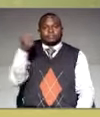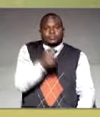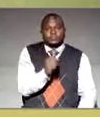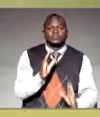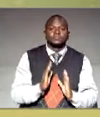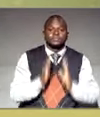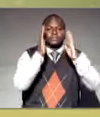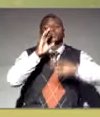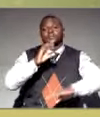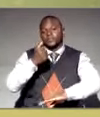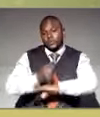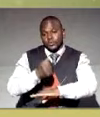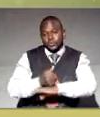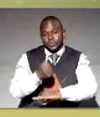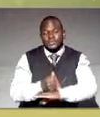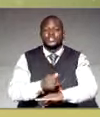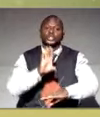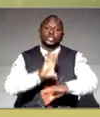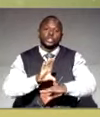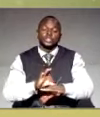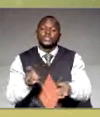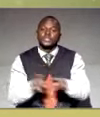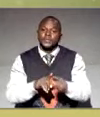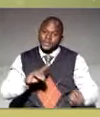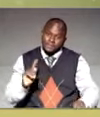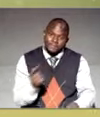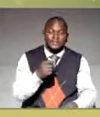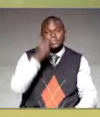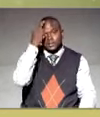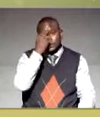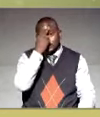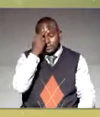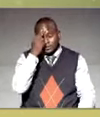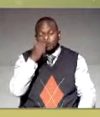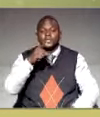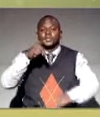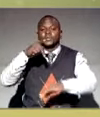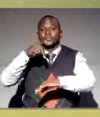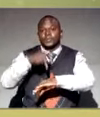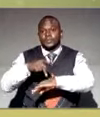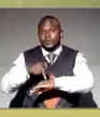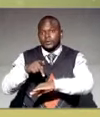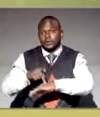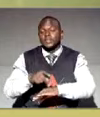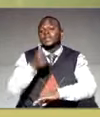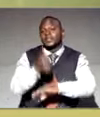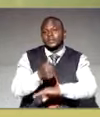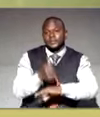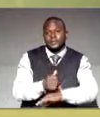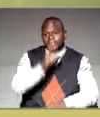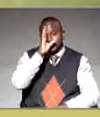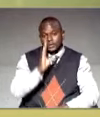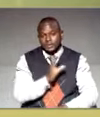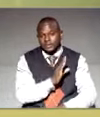in Soroti Catholic Diocese. He's also the first student of St. Peter's Minor Seminary, Madeira, in Soroti Catholic Diocese to